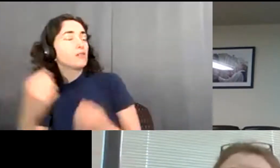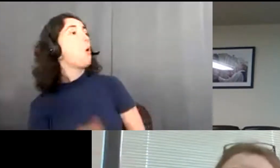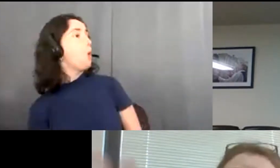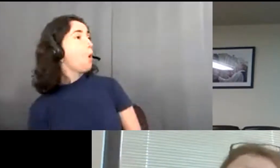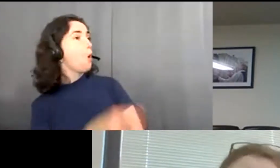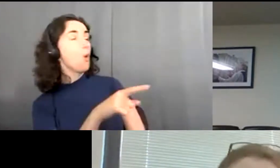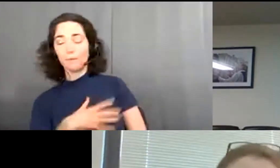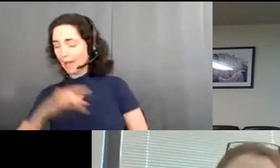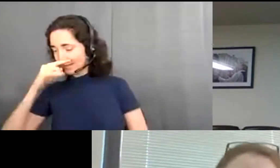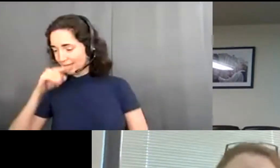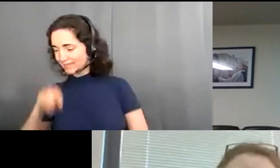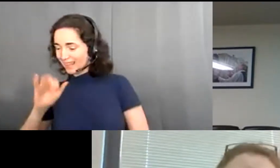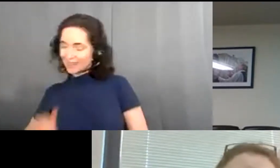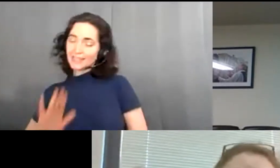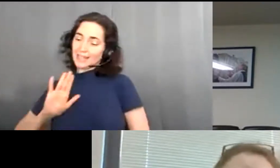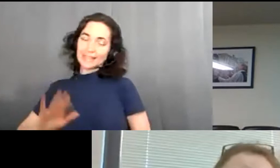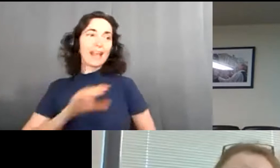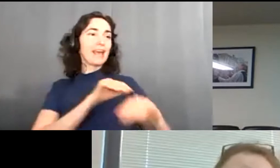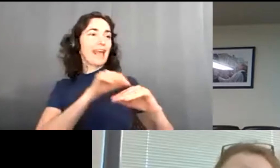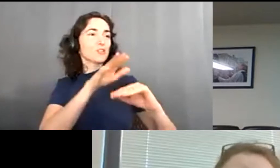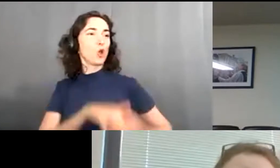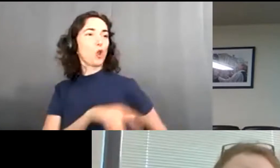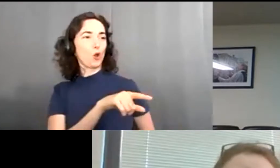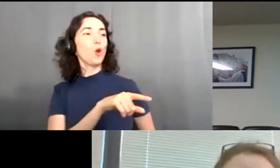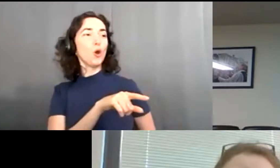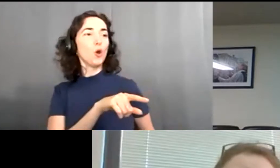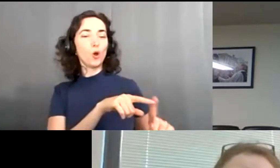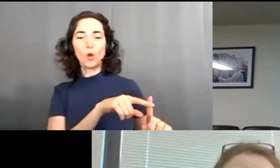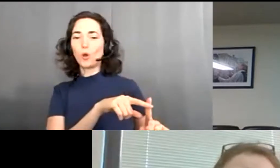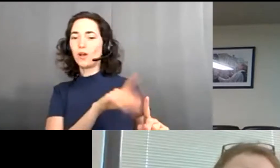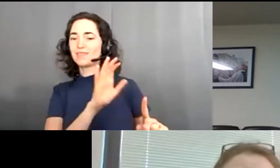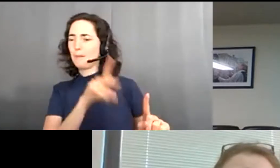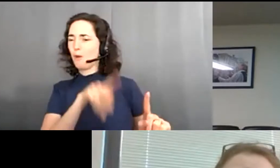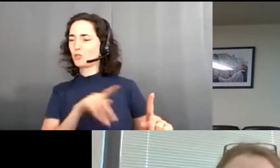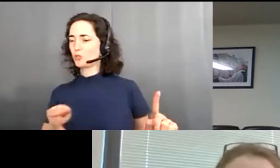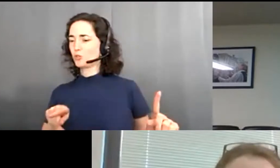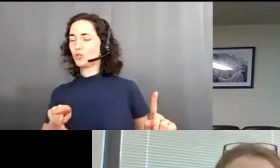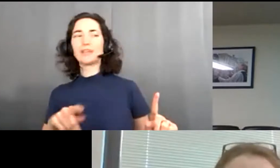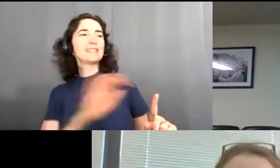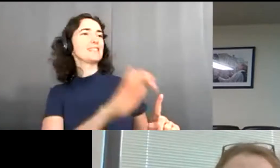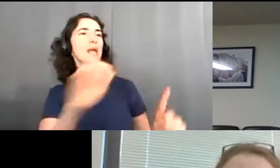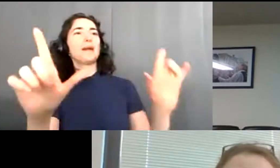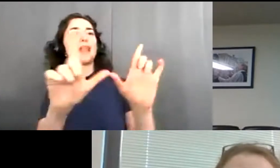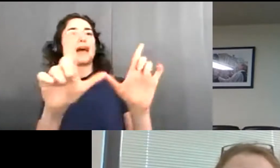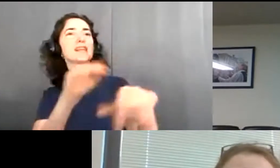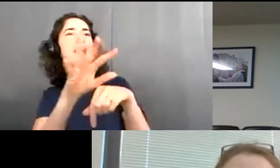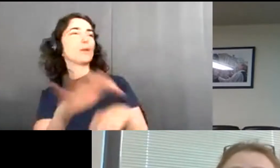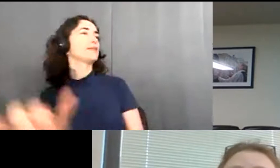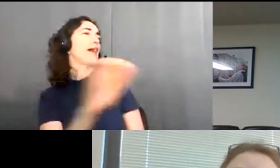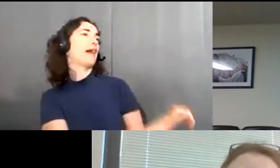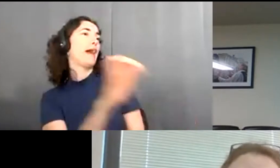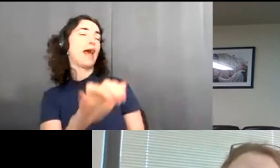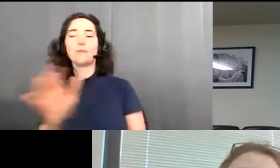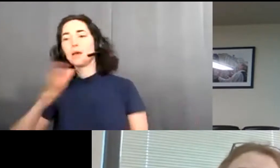is my kid's counselor, and that this is the same as, a licensed counselor. And so there's